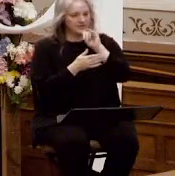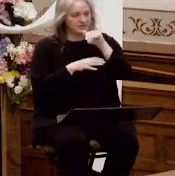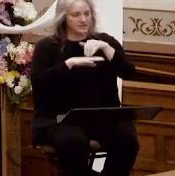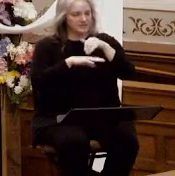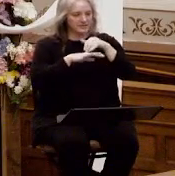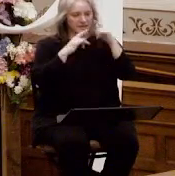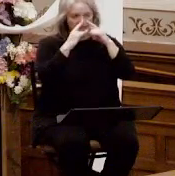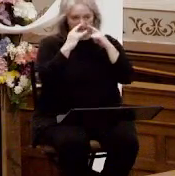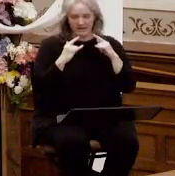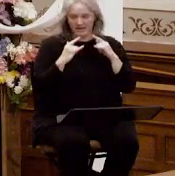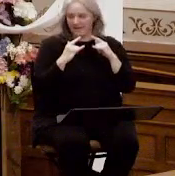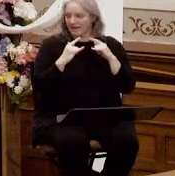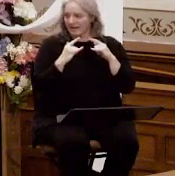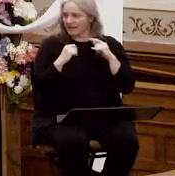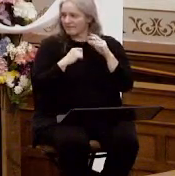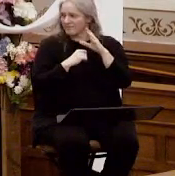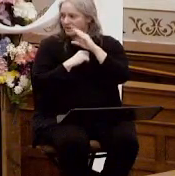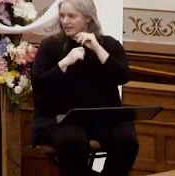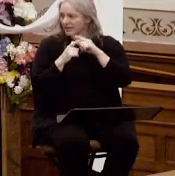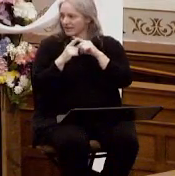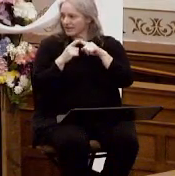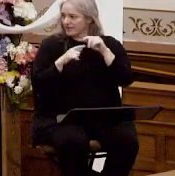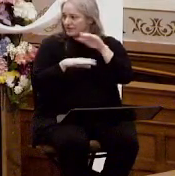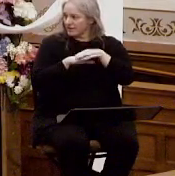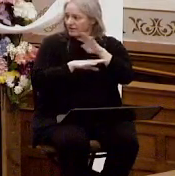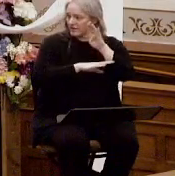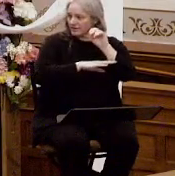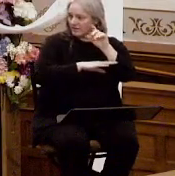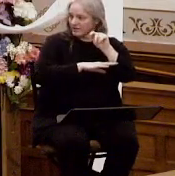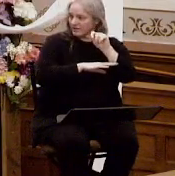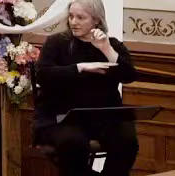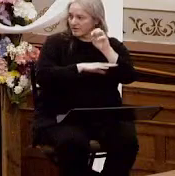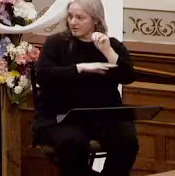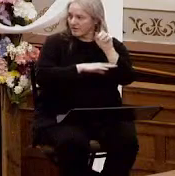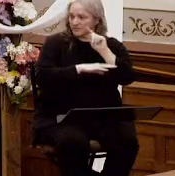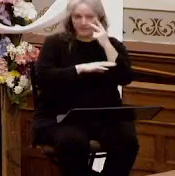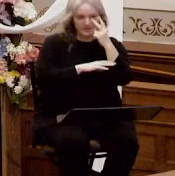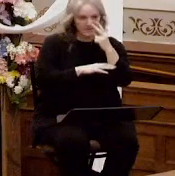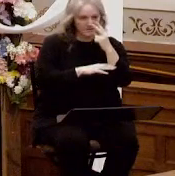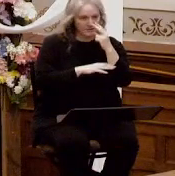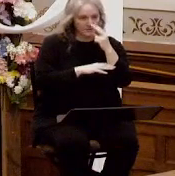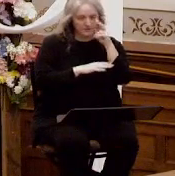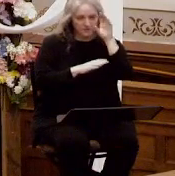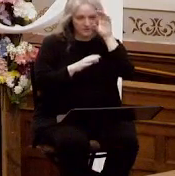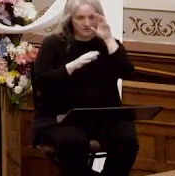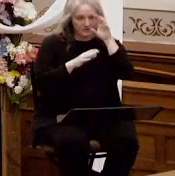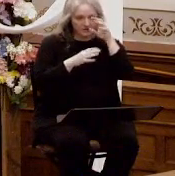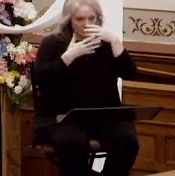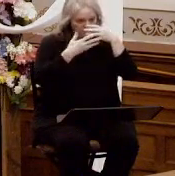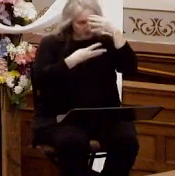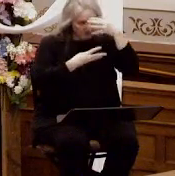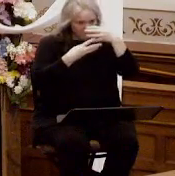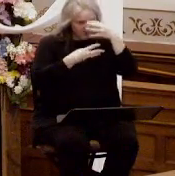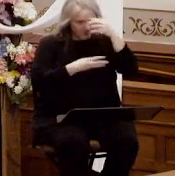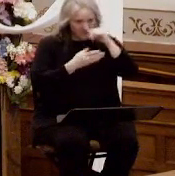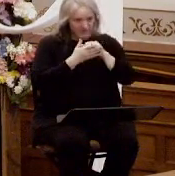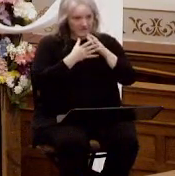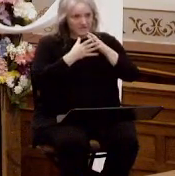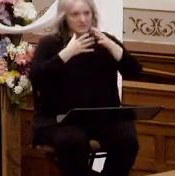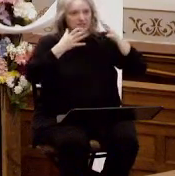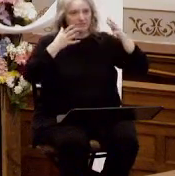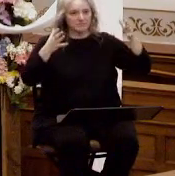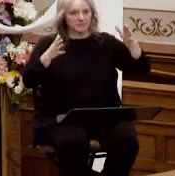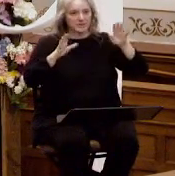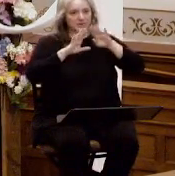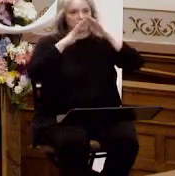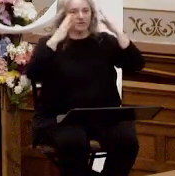Camp. And on the bottom where you see those two windows, that is a big wide open